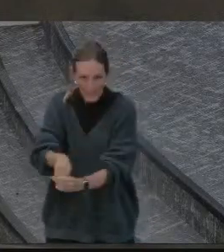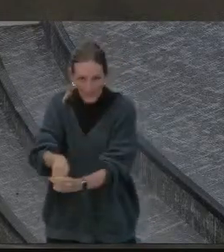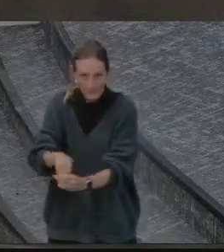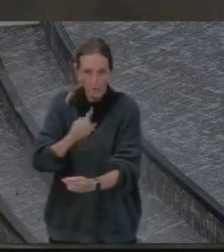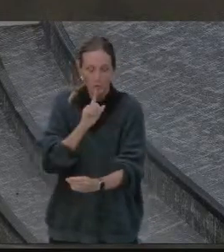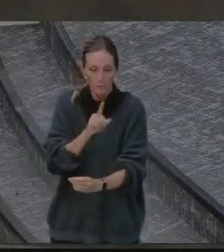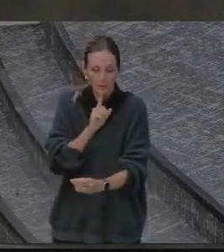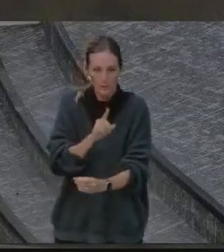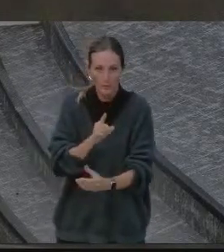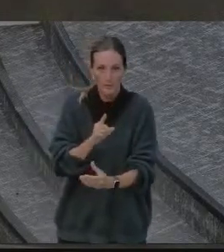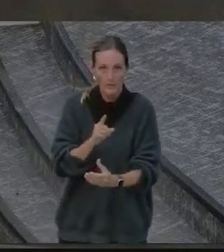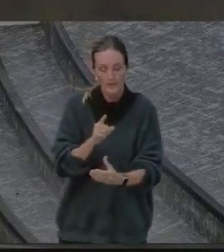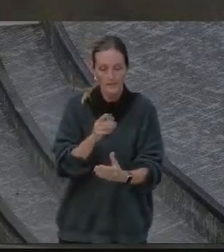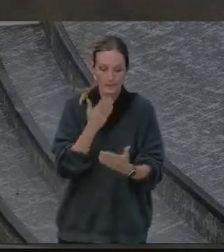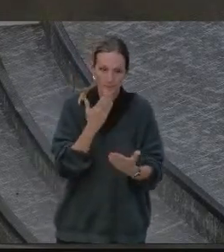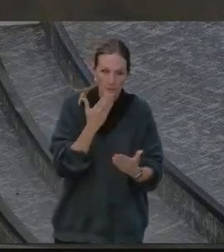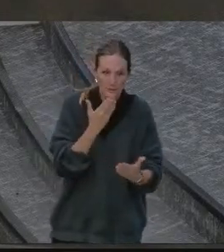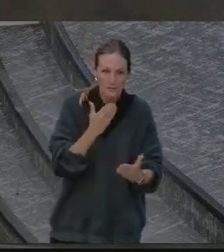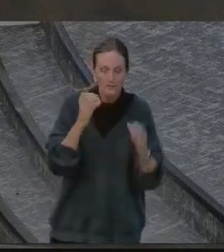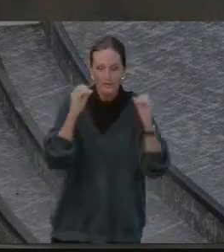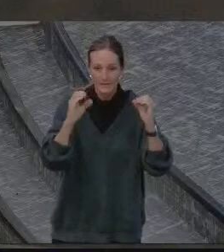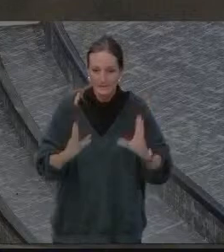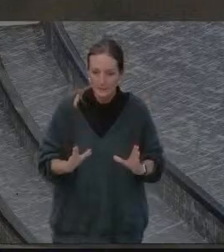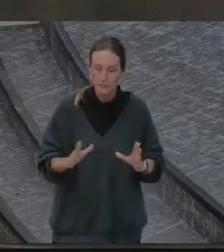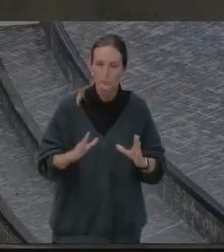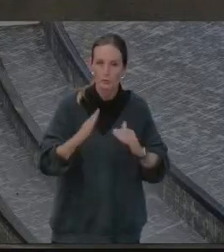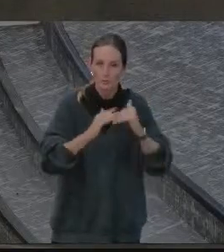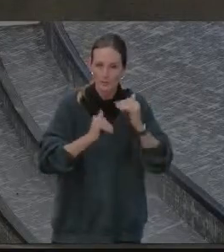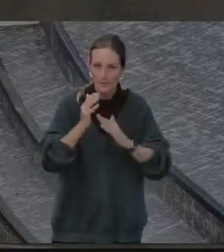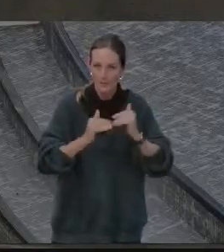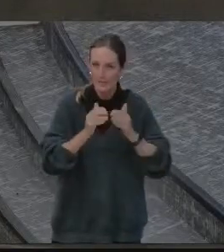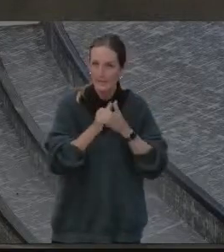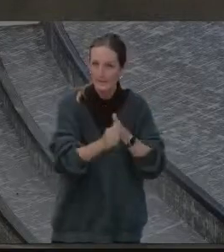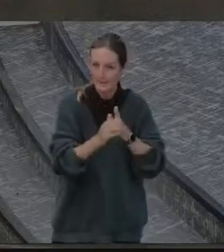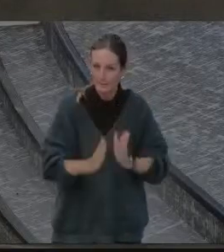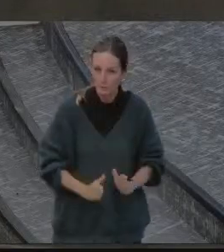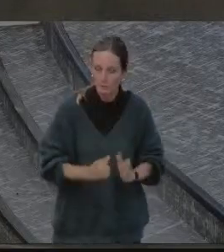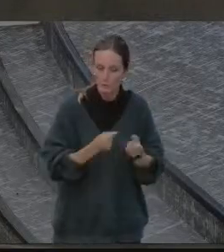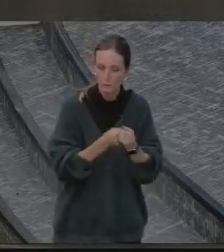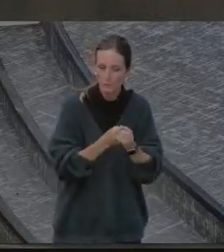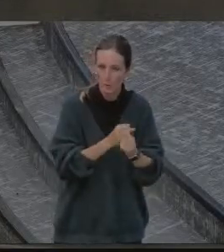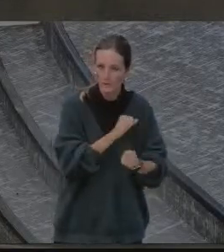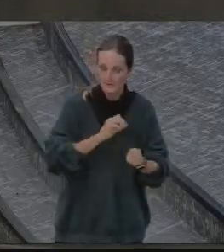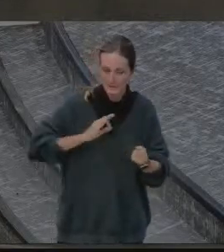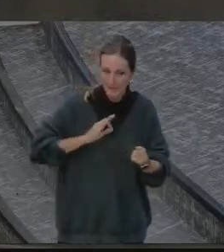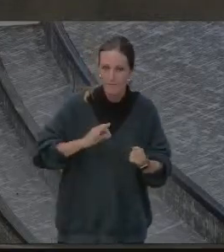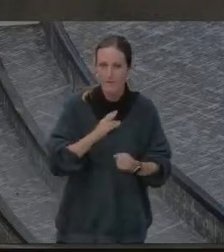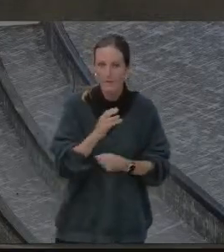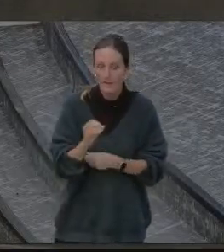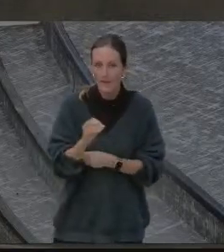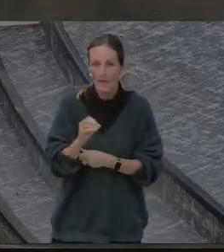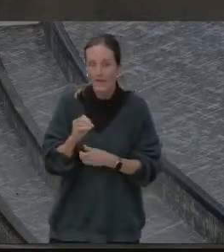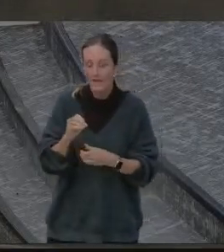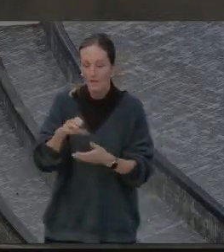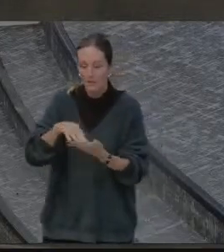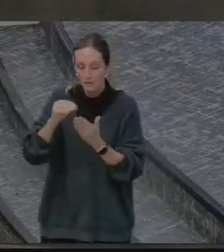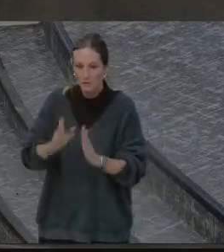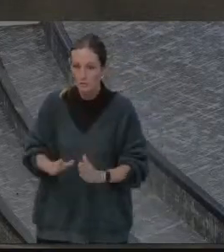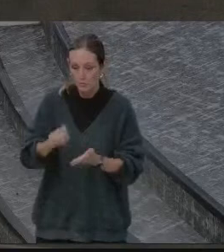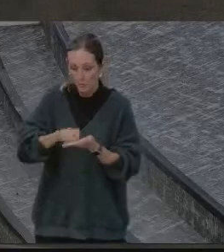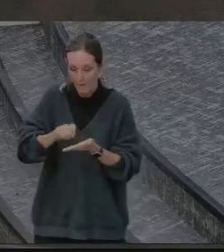really appreciative of our teachers, our building leaders, other support staff. I mean, students were writing yesterday, today they were